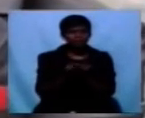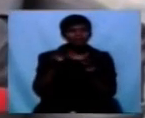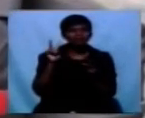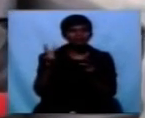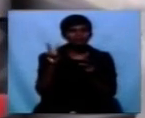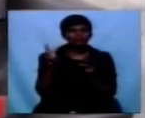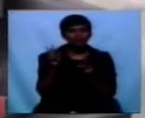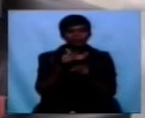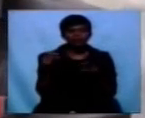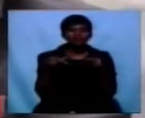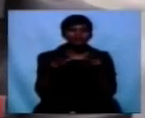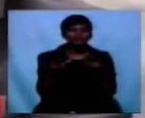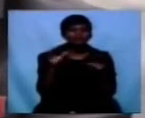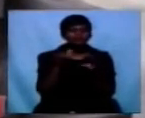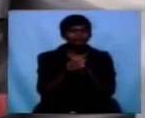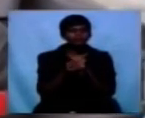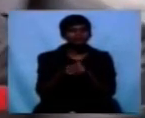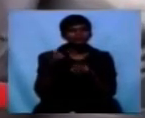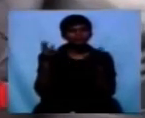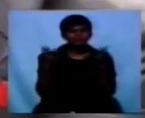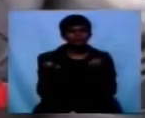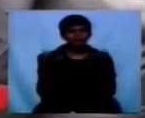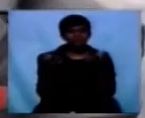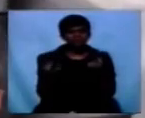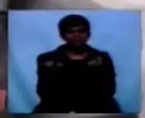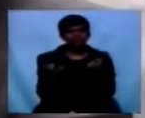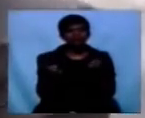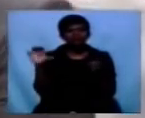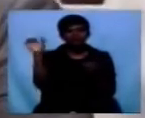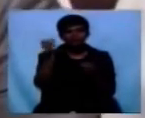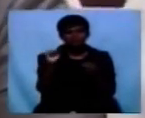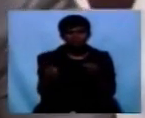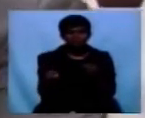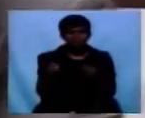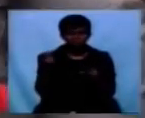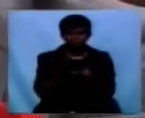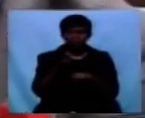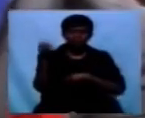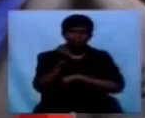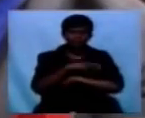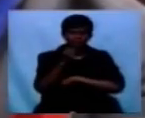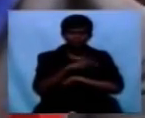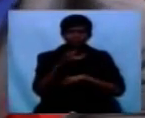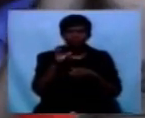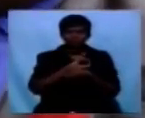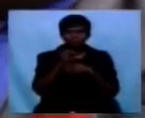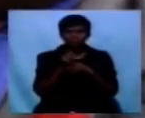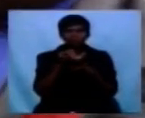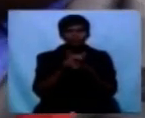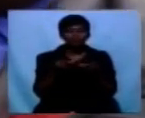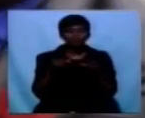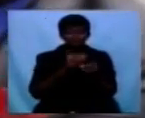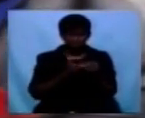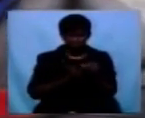build another road in Chadiza, to do a road in Shangom. And from the investment on this road, I was doing